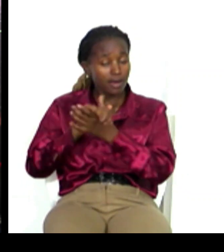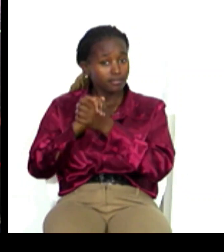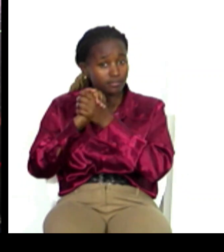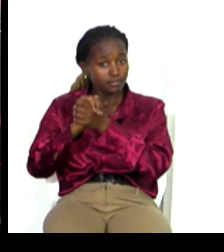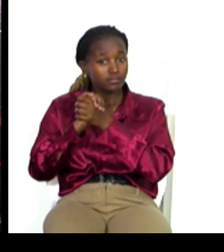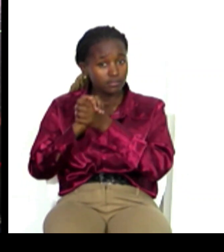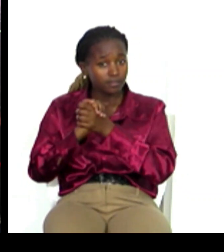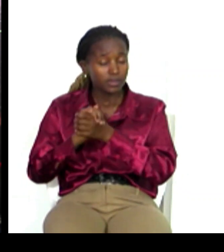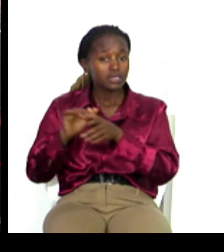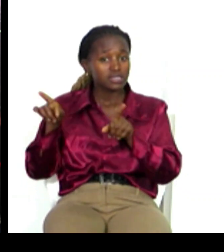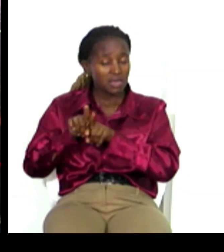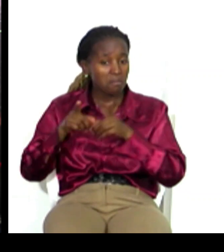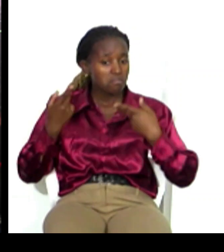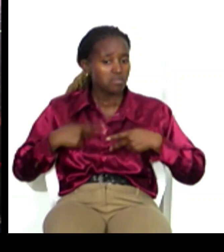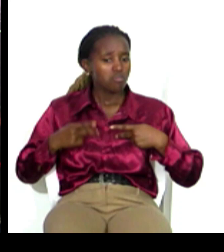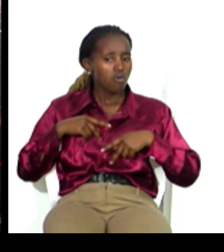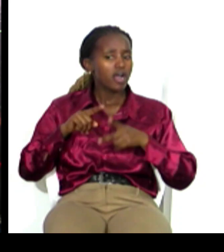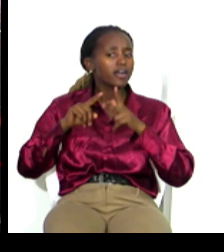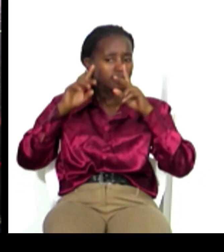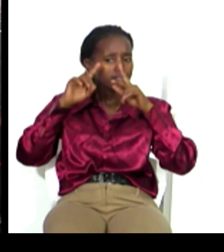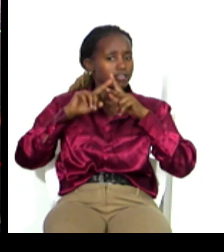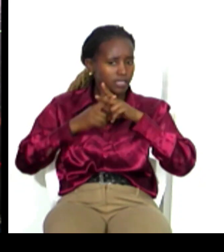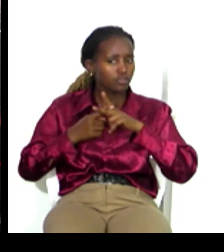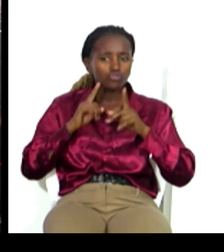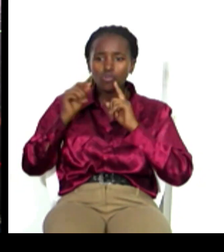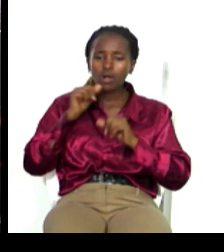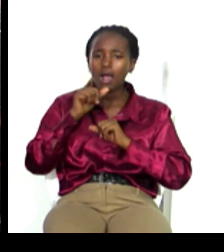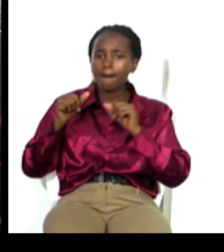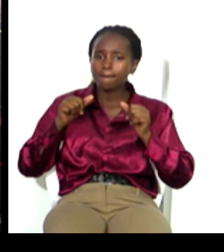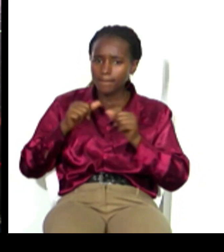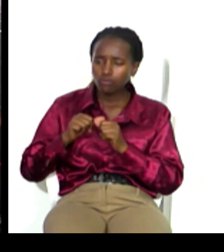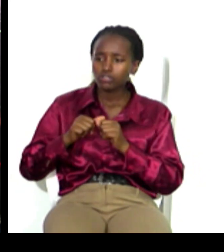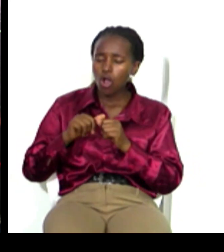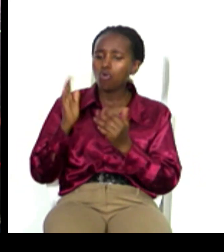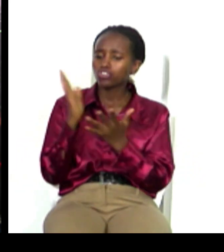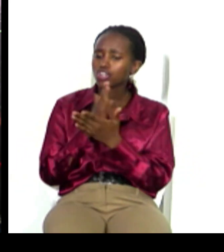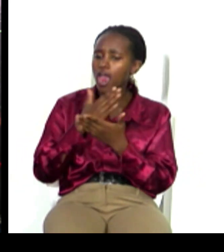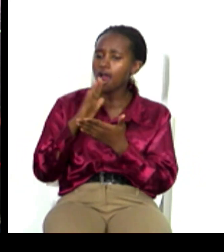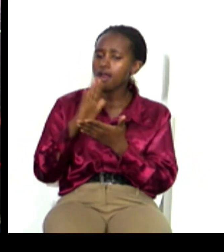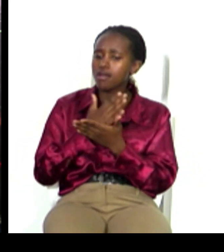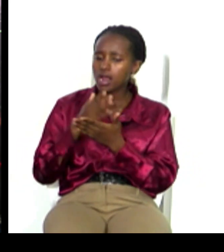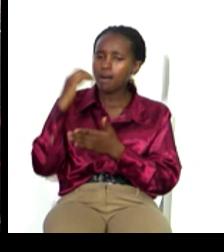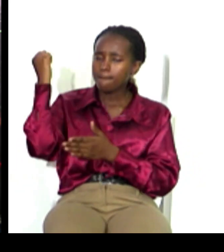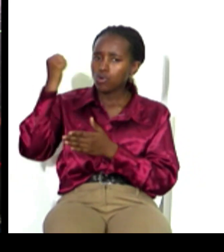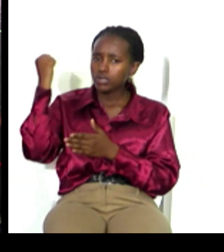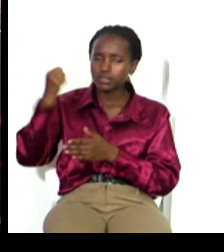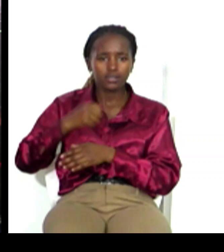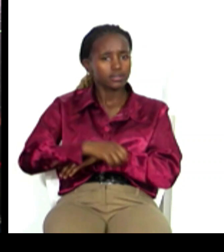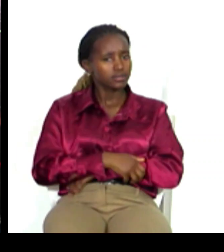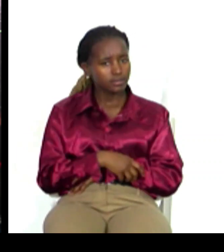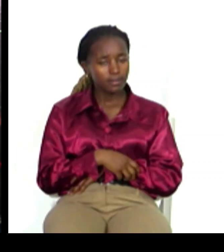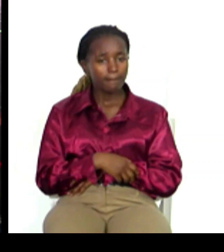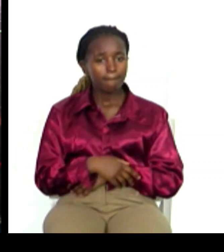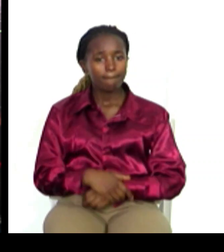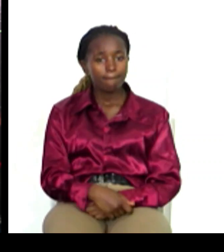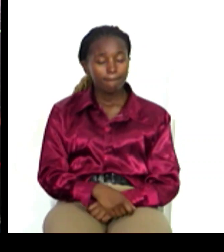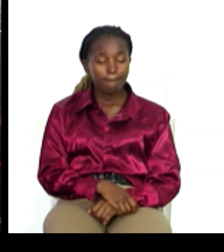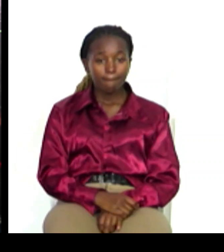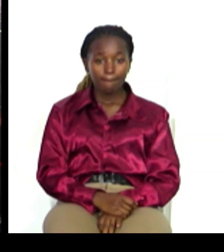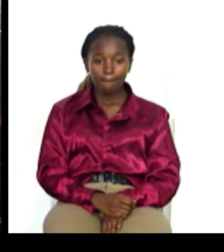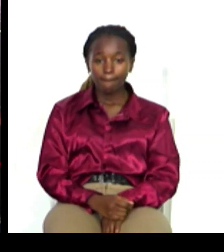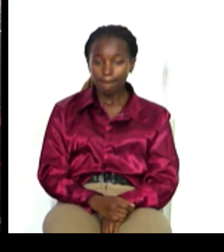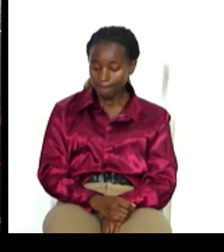mkate nusu ilitokea. Raila became the prime minister in Kenya after his father, the second prime